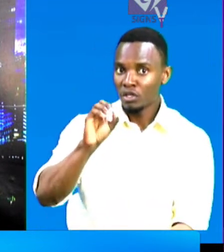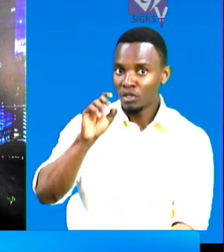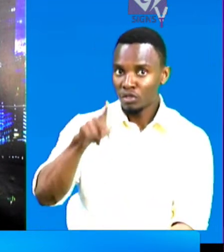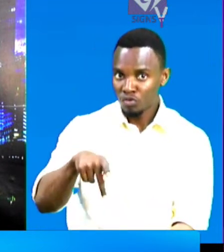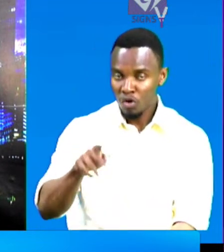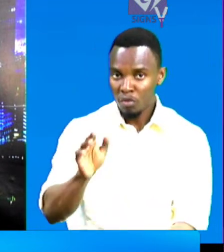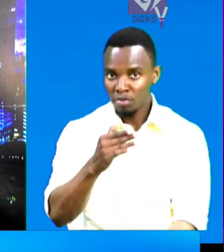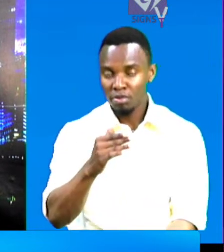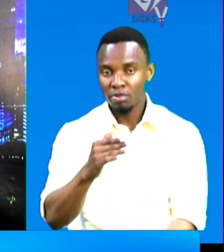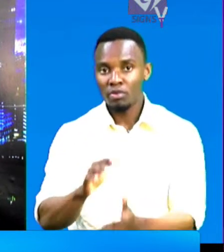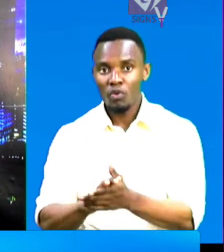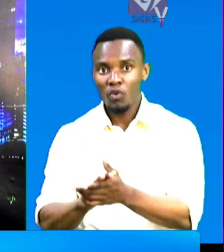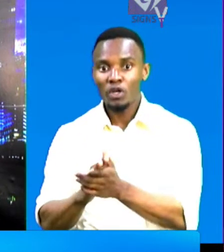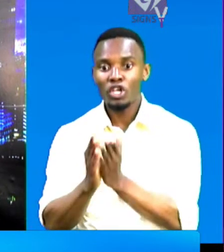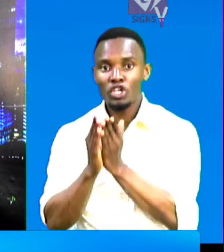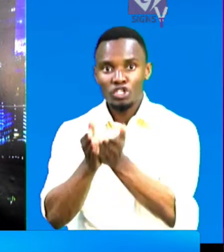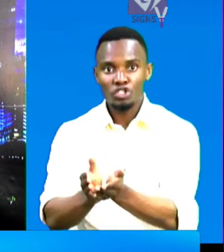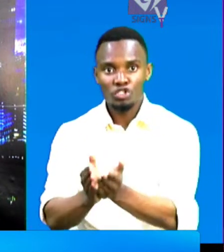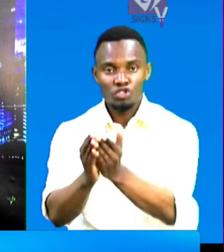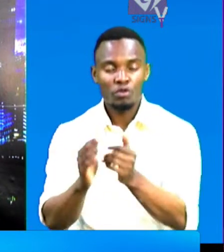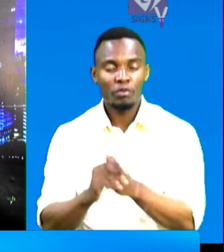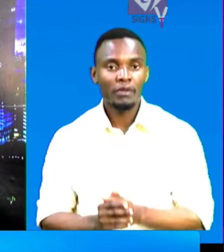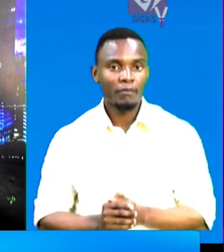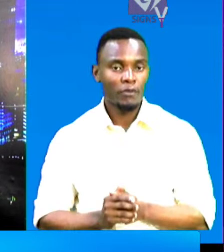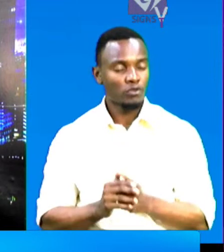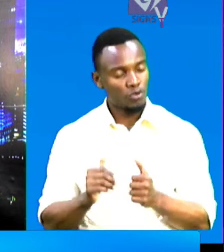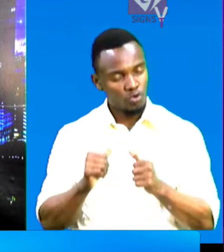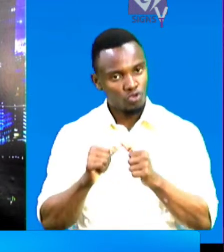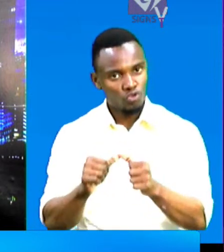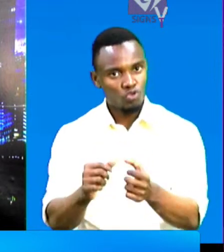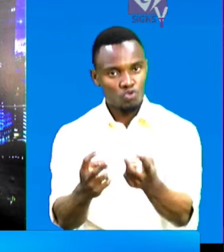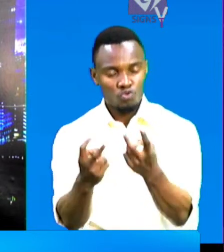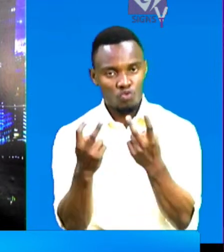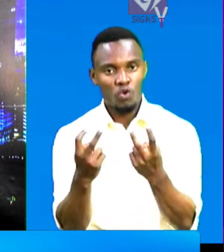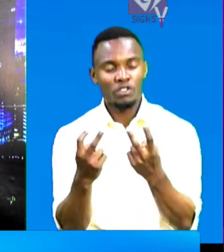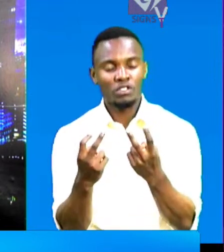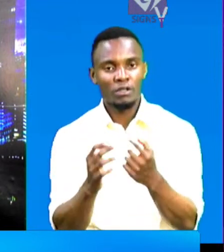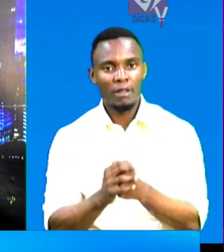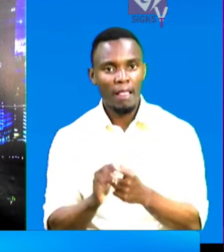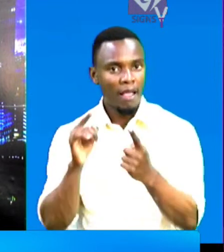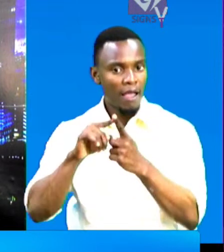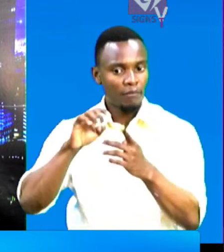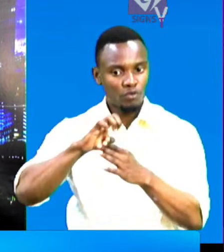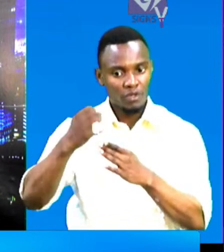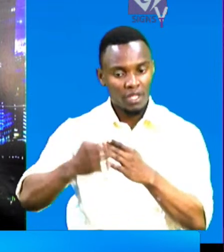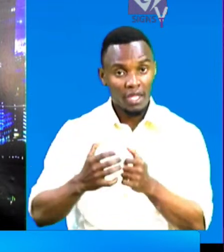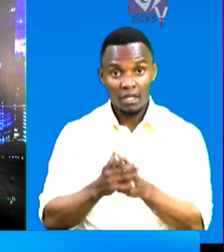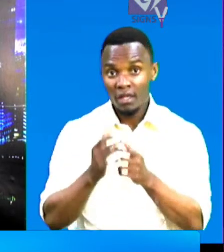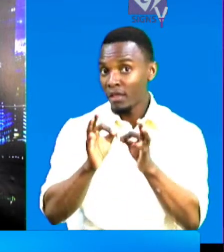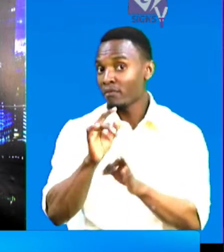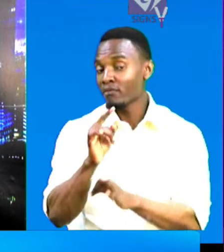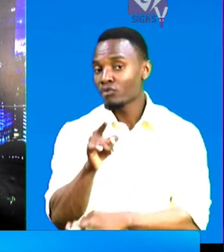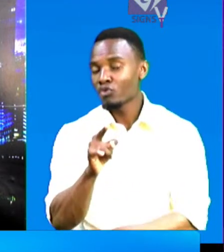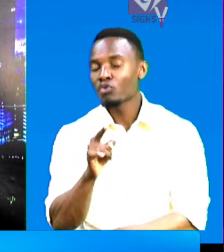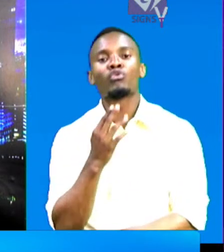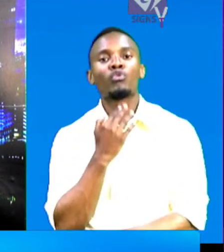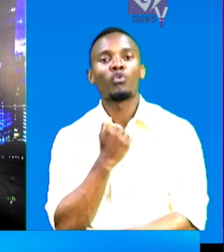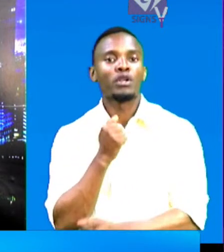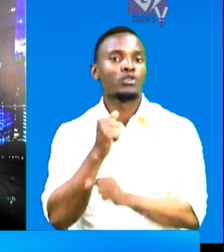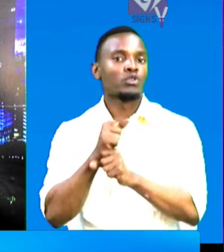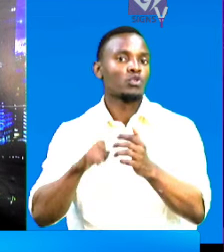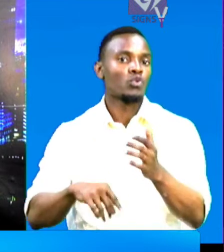business. So stick around for that if you are thinking of starting to be a